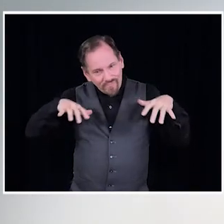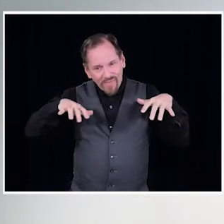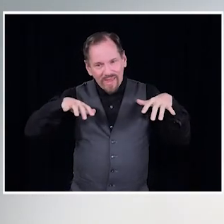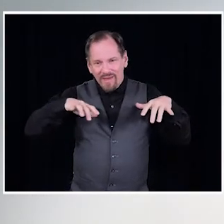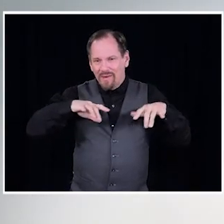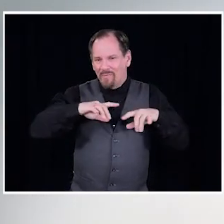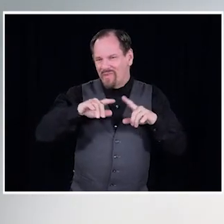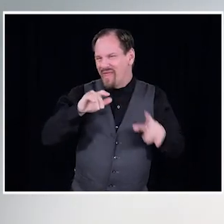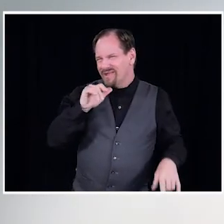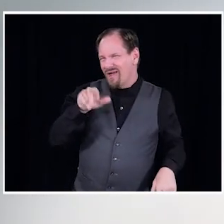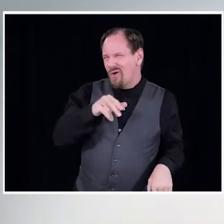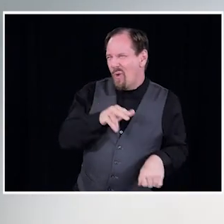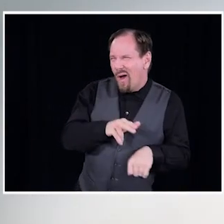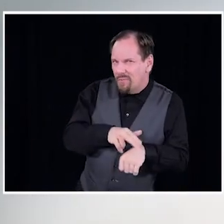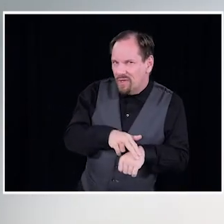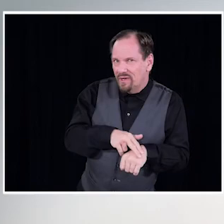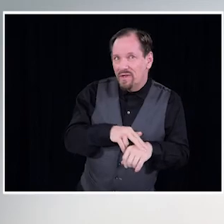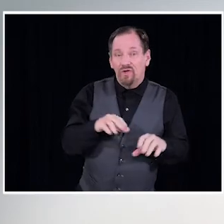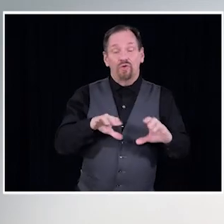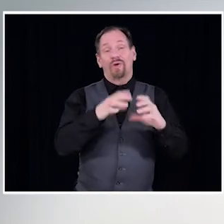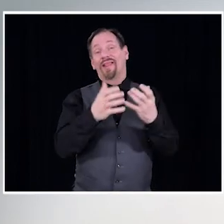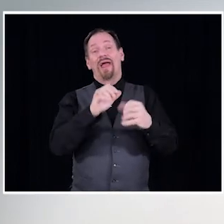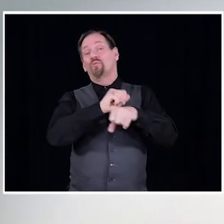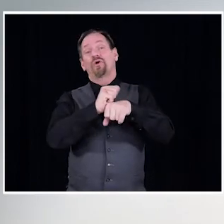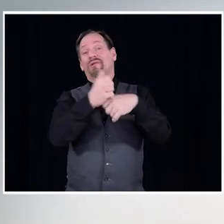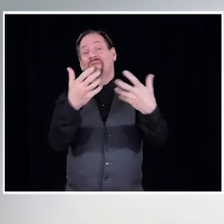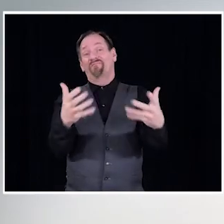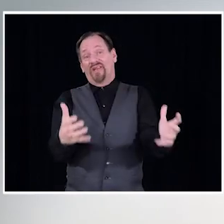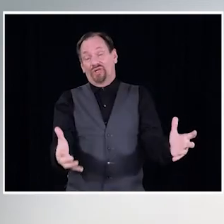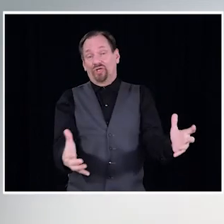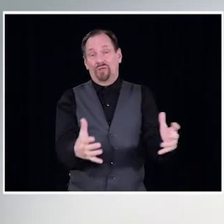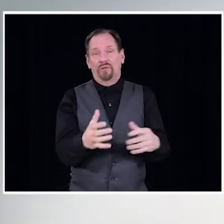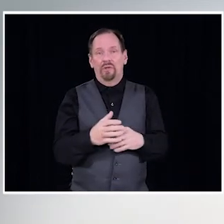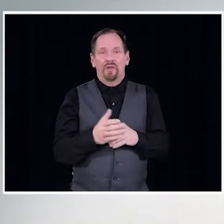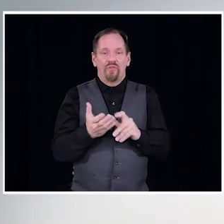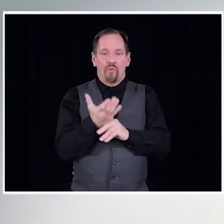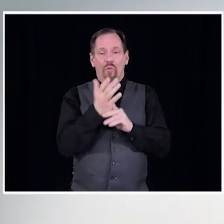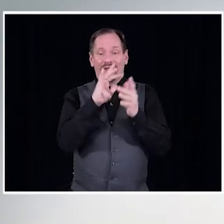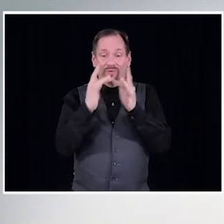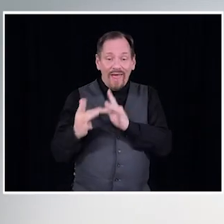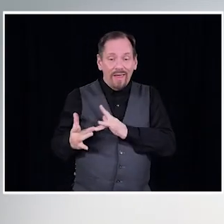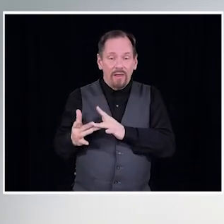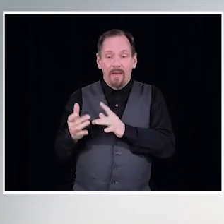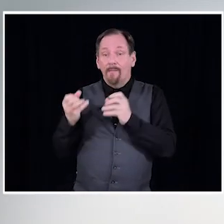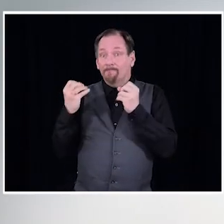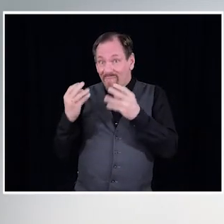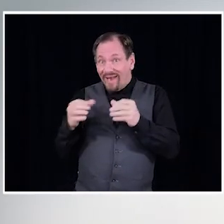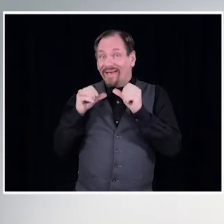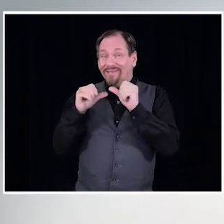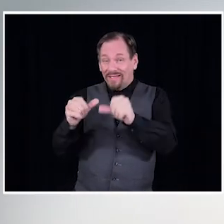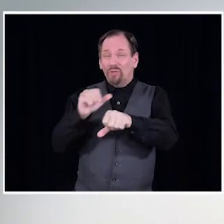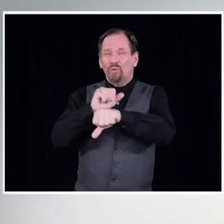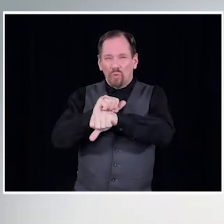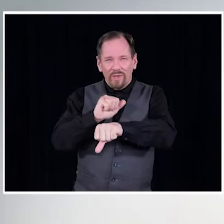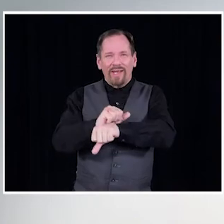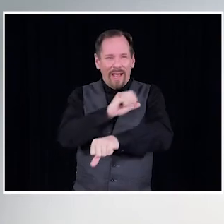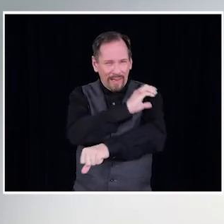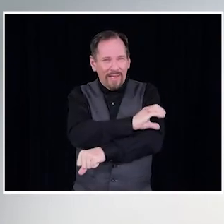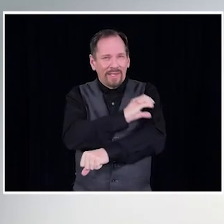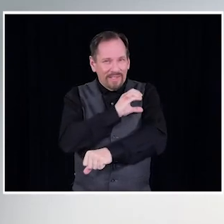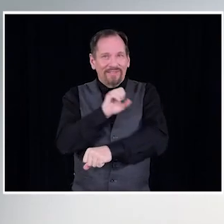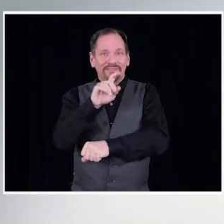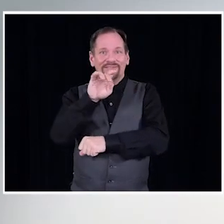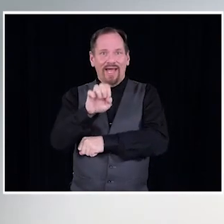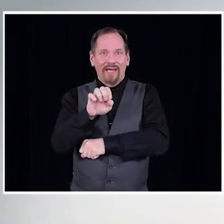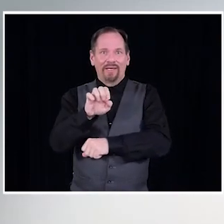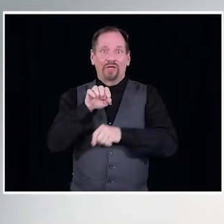times. Your coursework has been completed virtually. Many of you continued working at your clinical sites under exceptionally